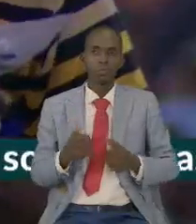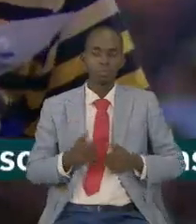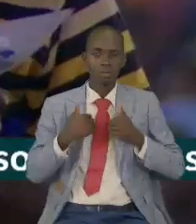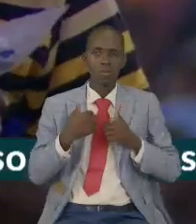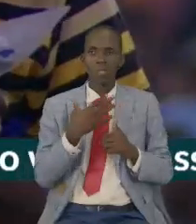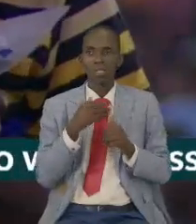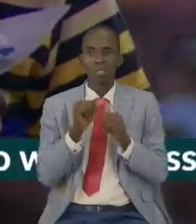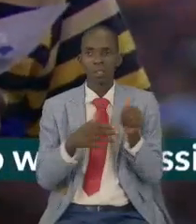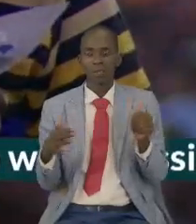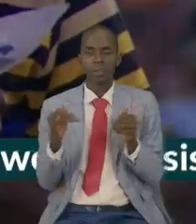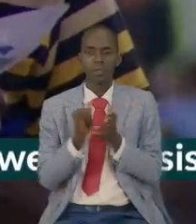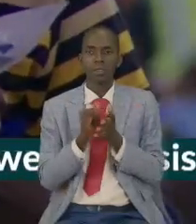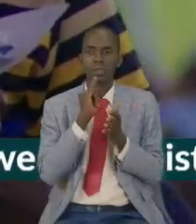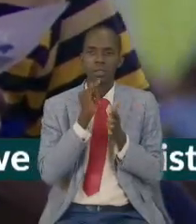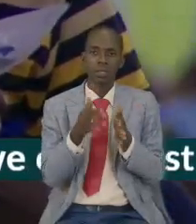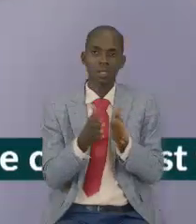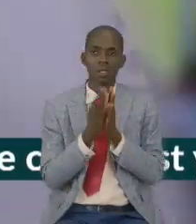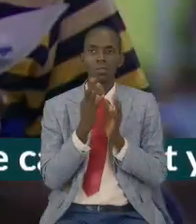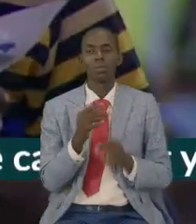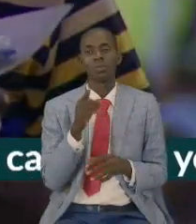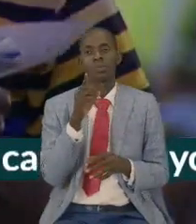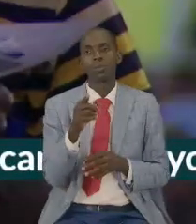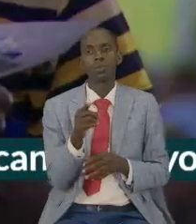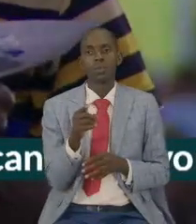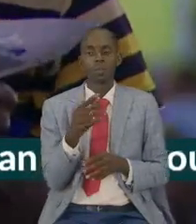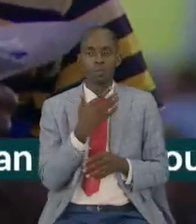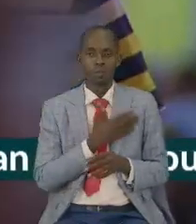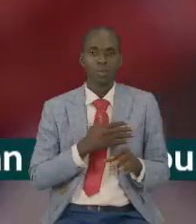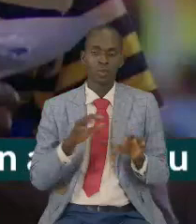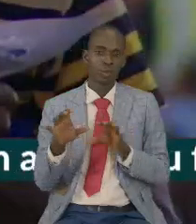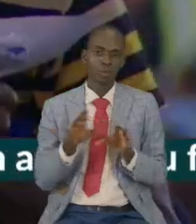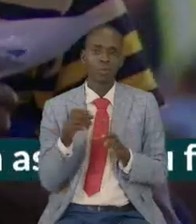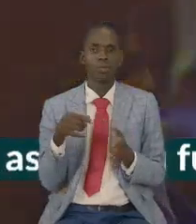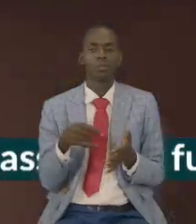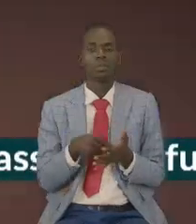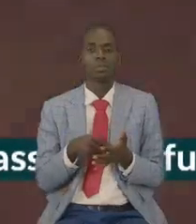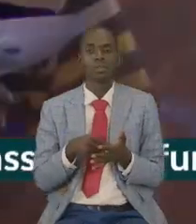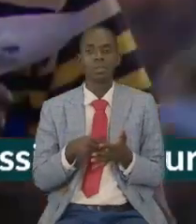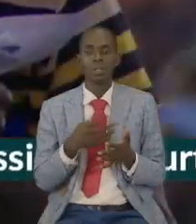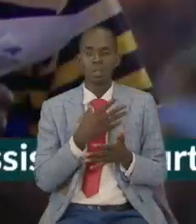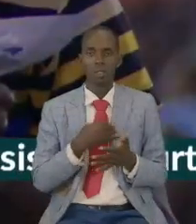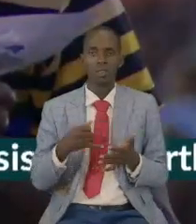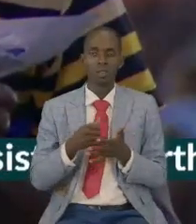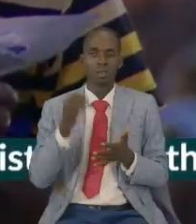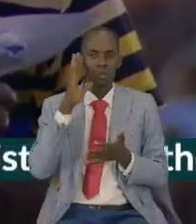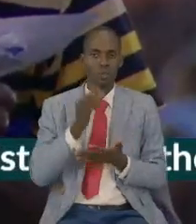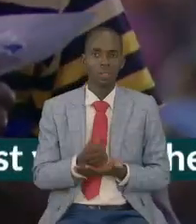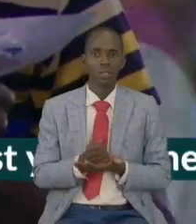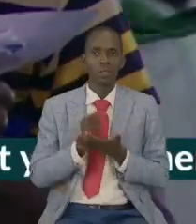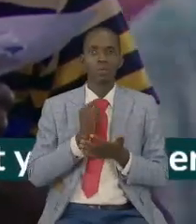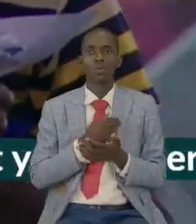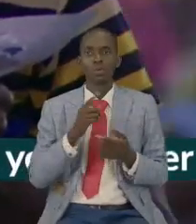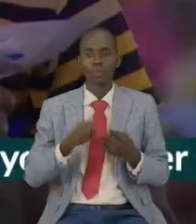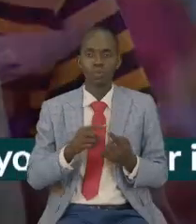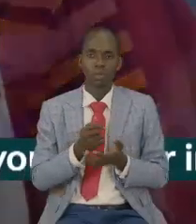you. I'm sure the pastor will pray for you. The church will come after you. Then tomorrow by 3 p.m. you'll be here also